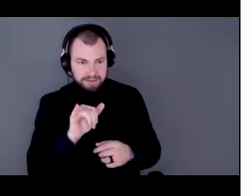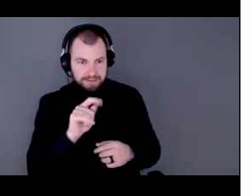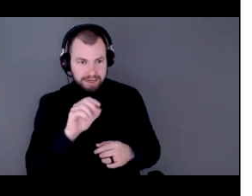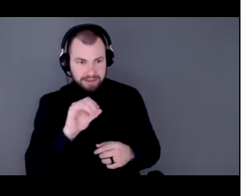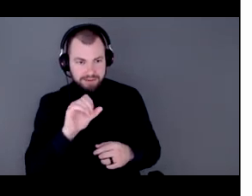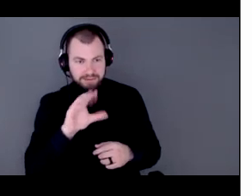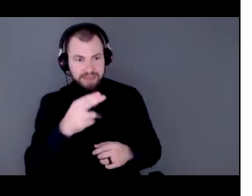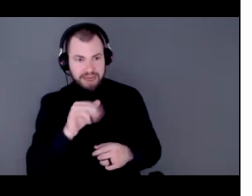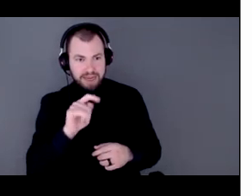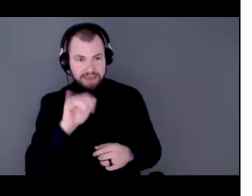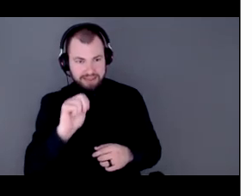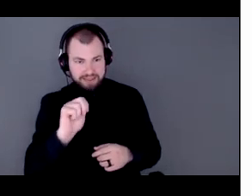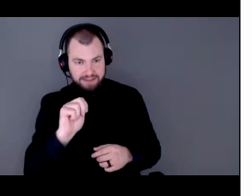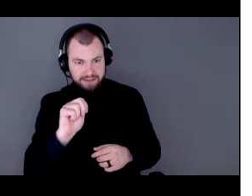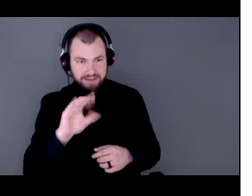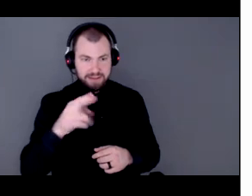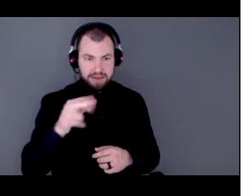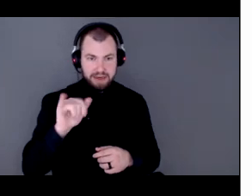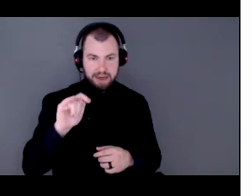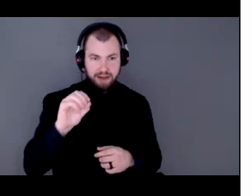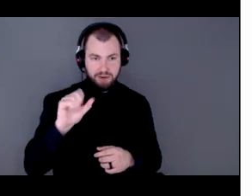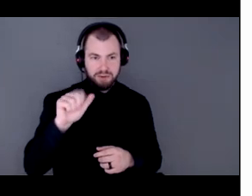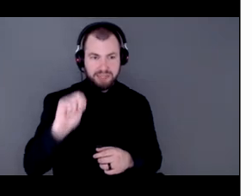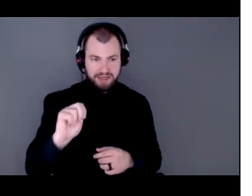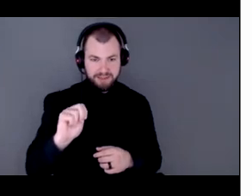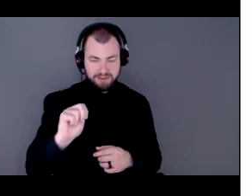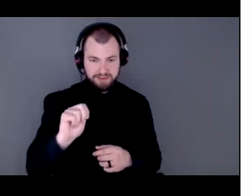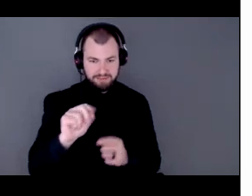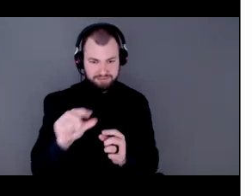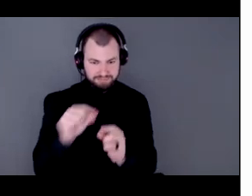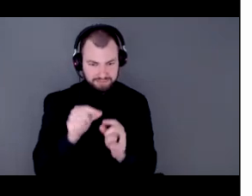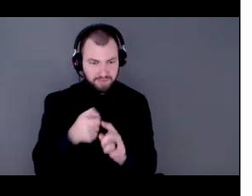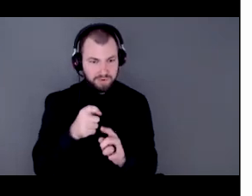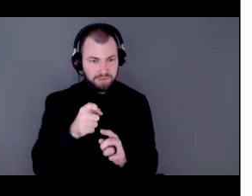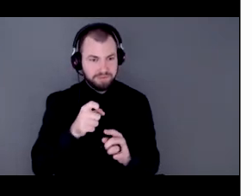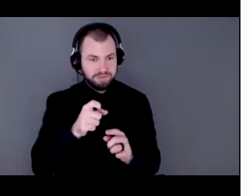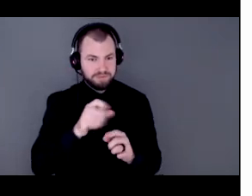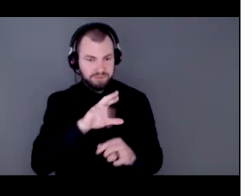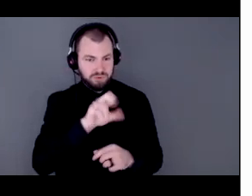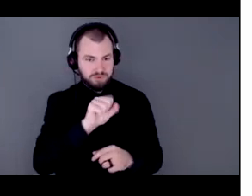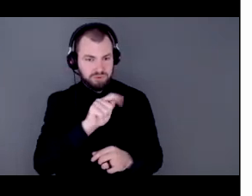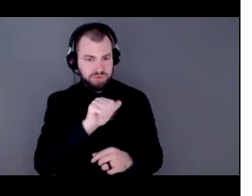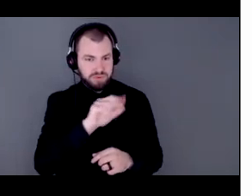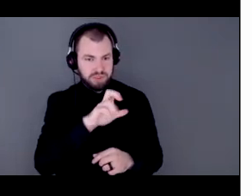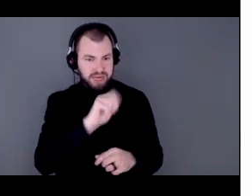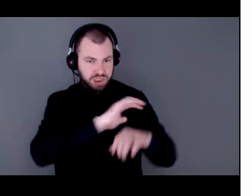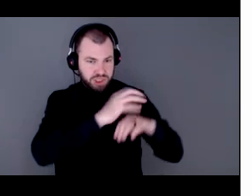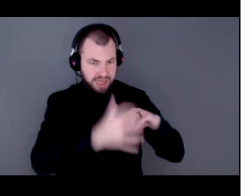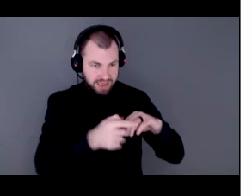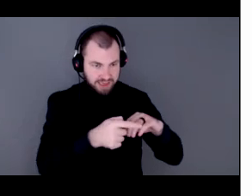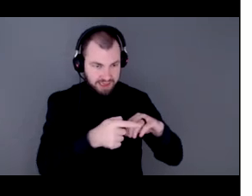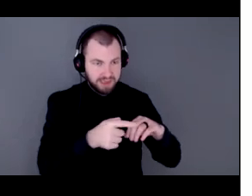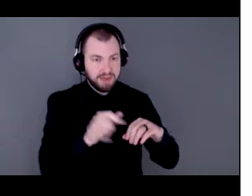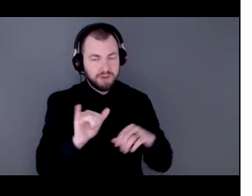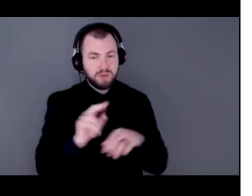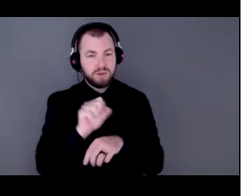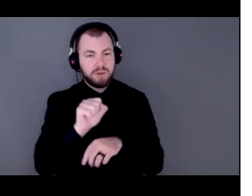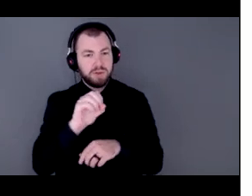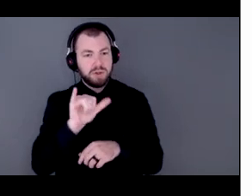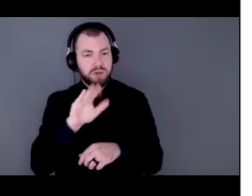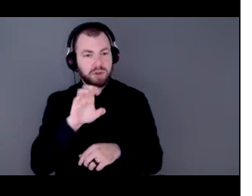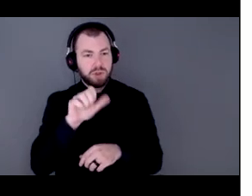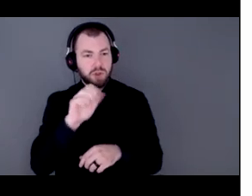and chitin nanocrystals from crustacean shells. And also we are developing a barrier using soybean wax so that we can replace the